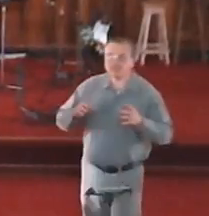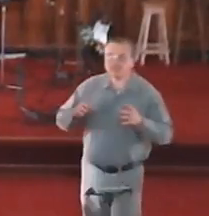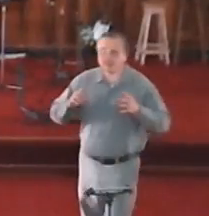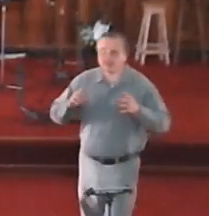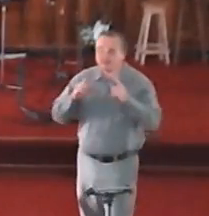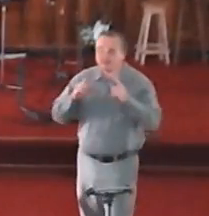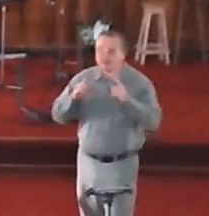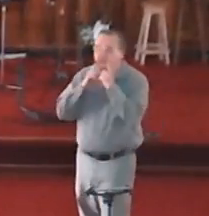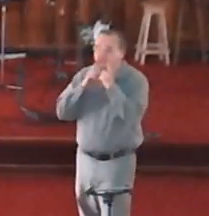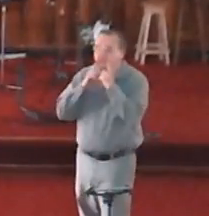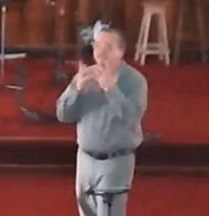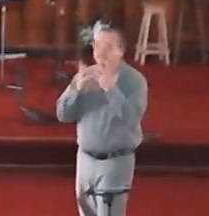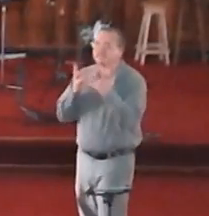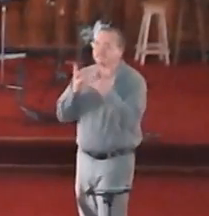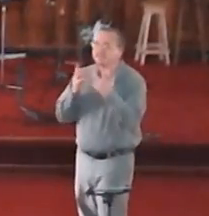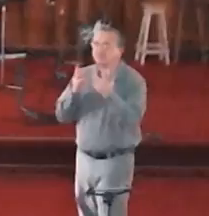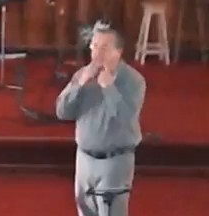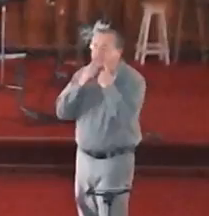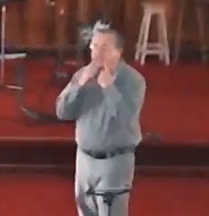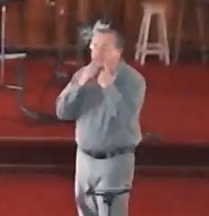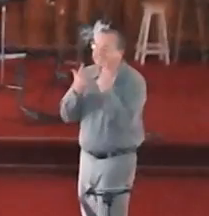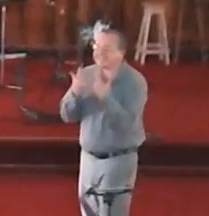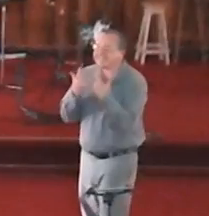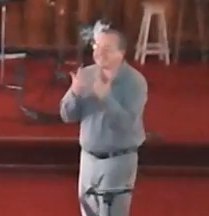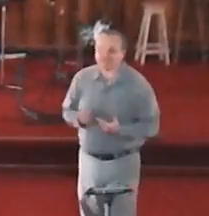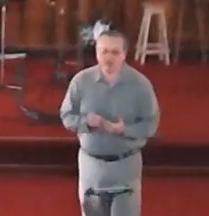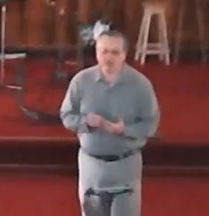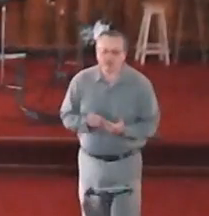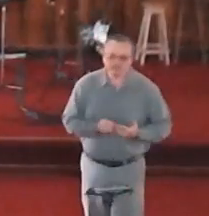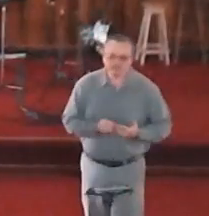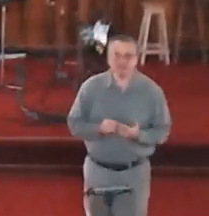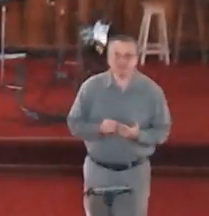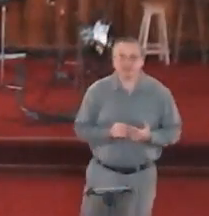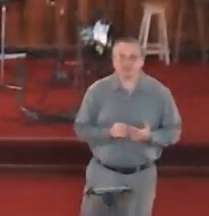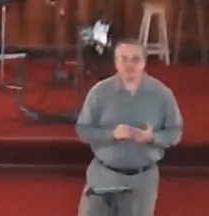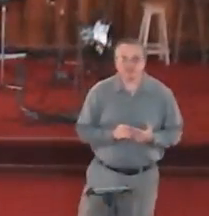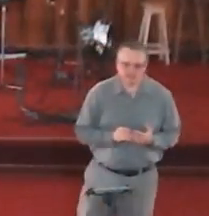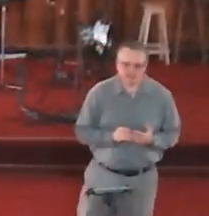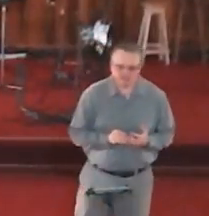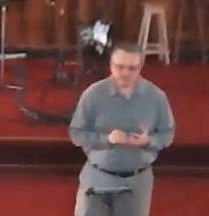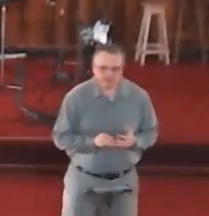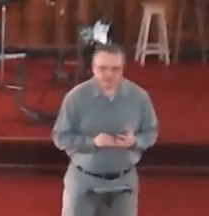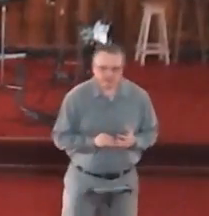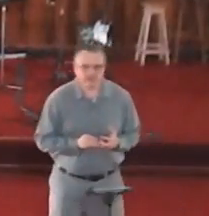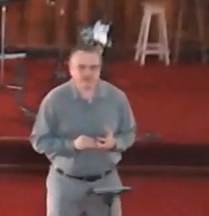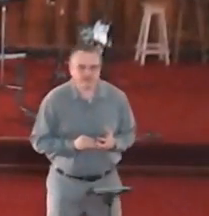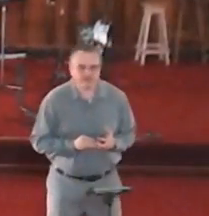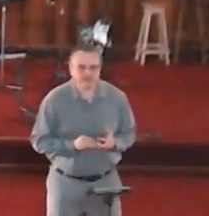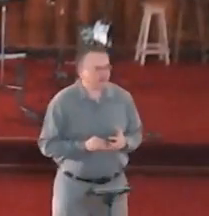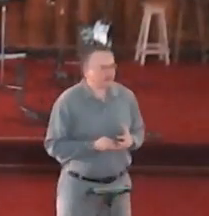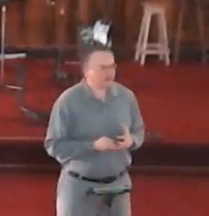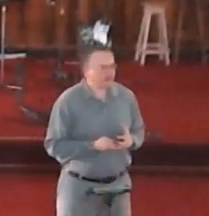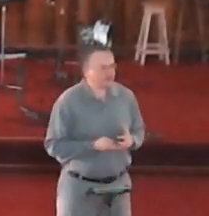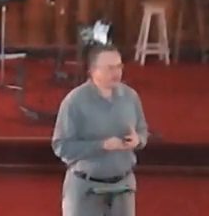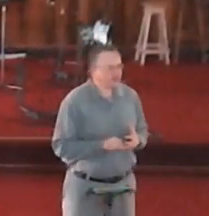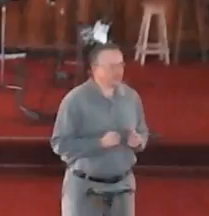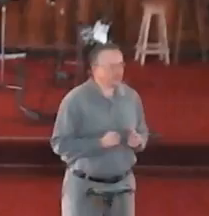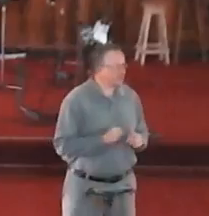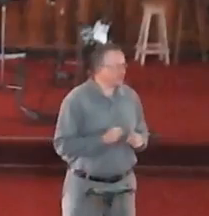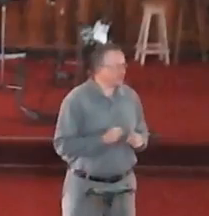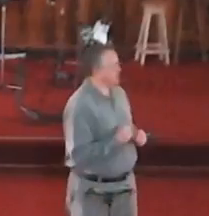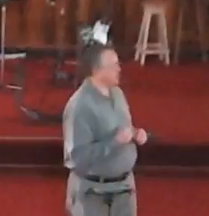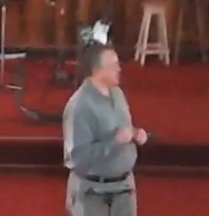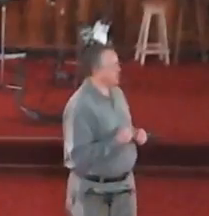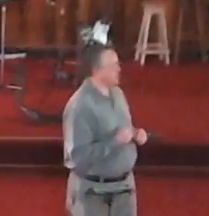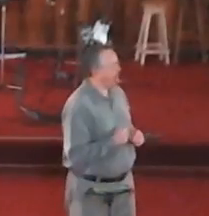es hablando lo que la dice la Biblia acerca de la lengua. We've been discussing the things that the Bible tells us about our tongues. Todos